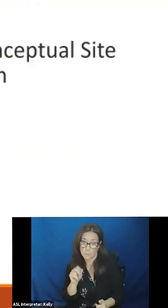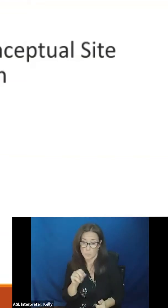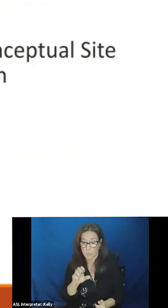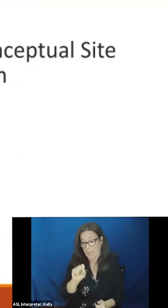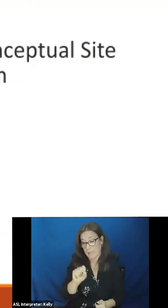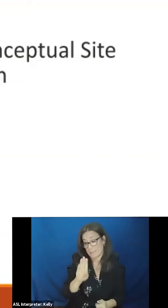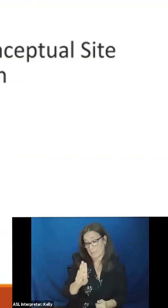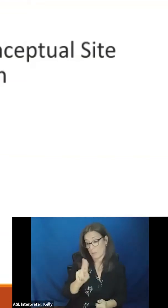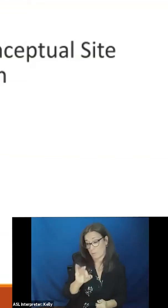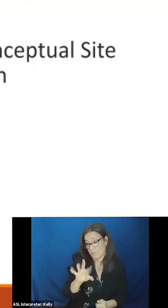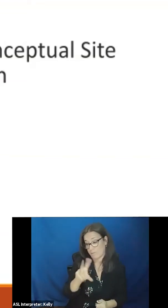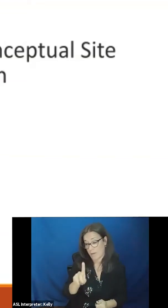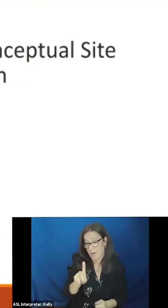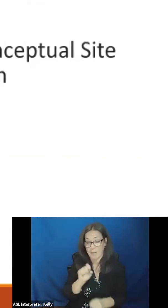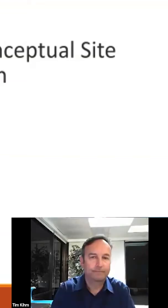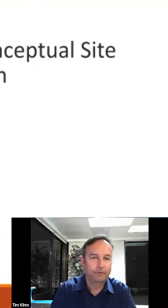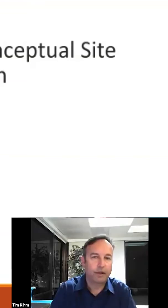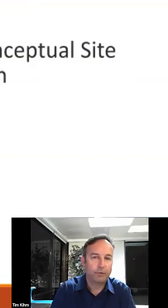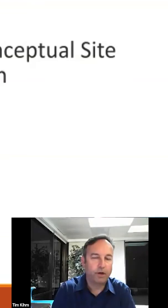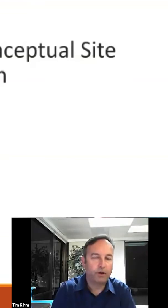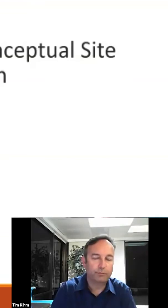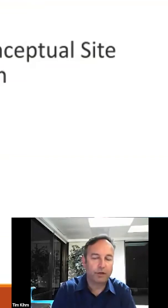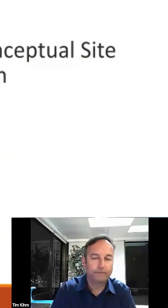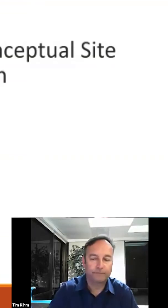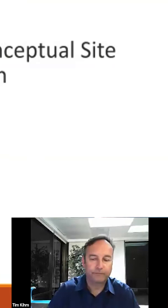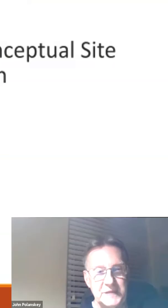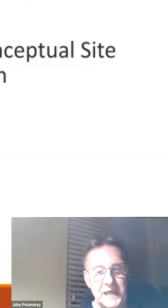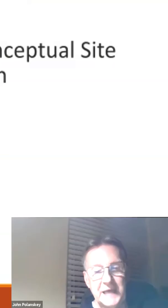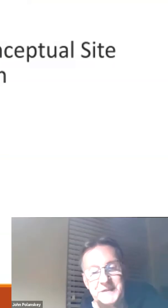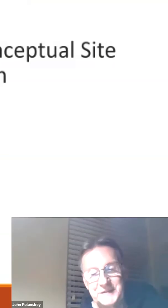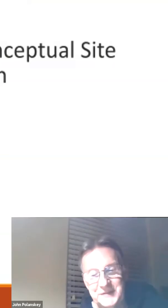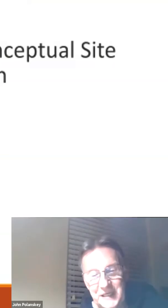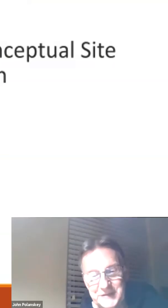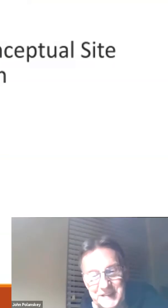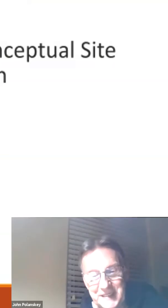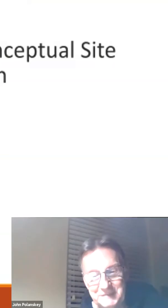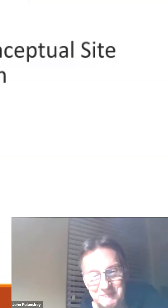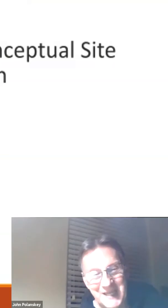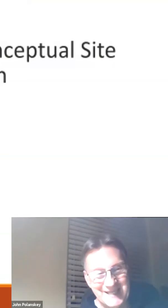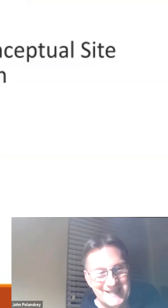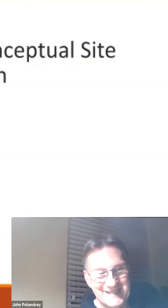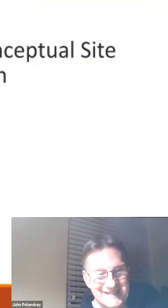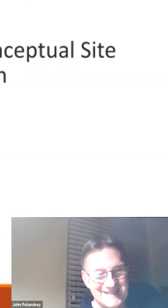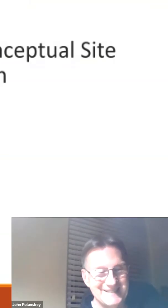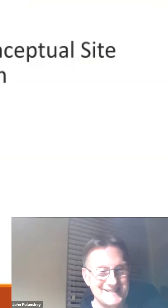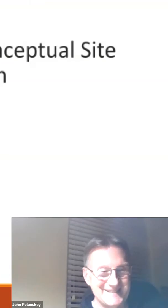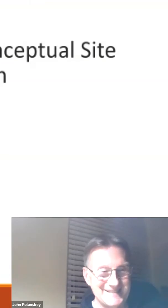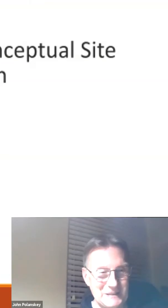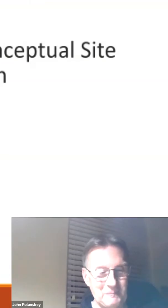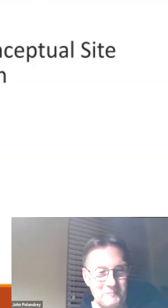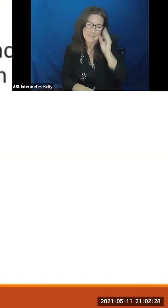income criteria. Thank you. Great. We are as well. Yes, indeed.